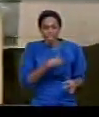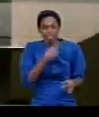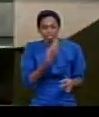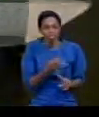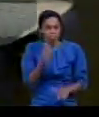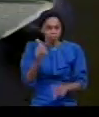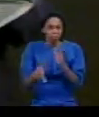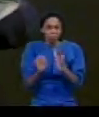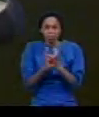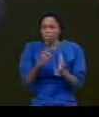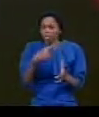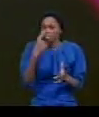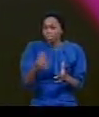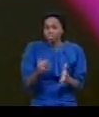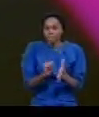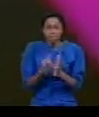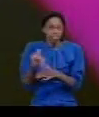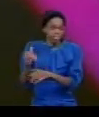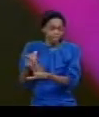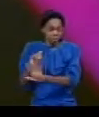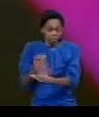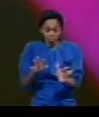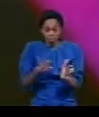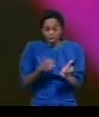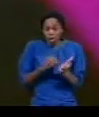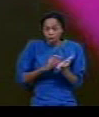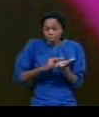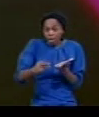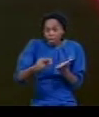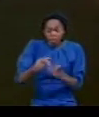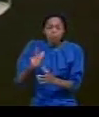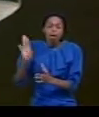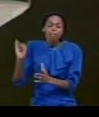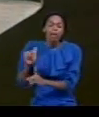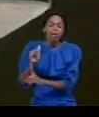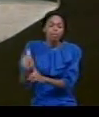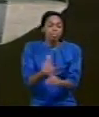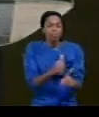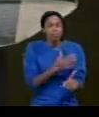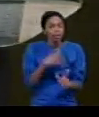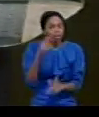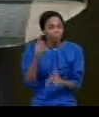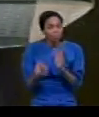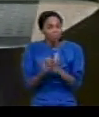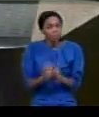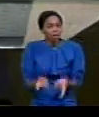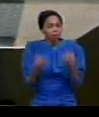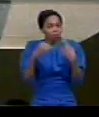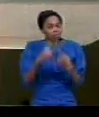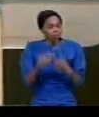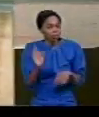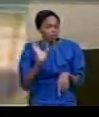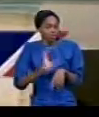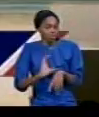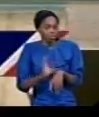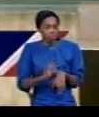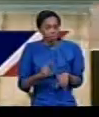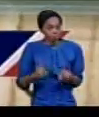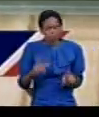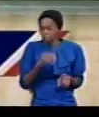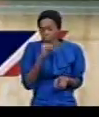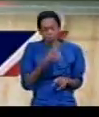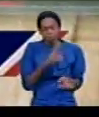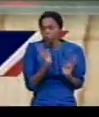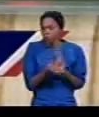who say they are righteous by themselves, and the people who come even to the church, but they will not